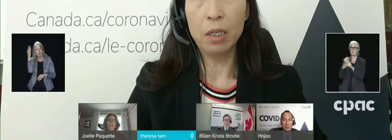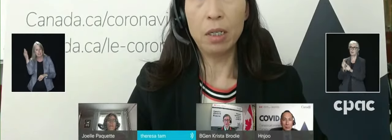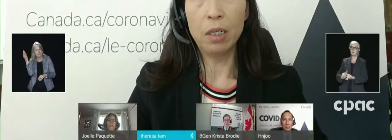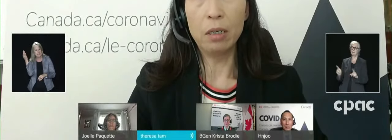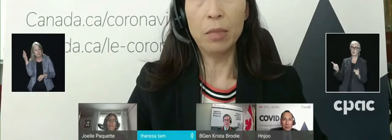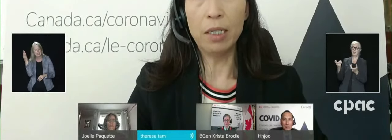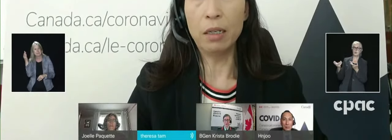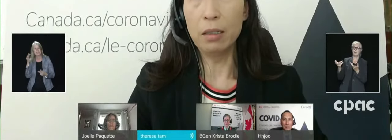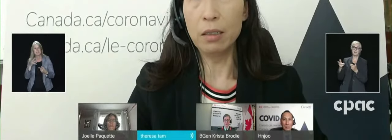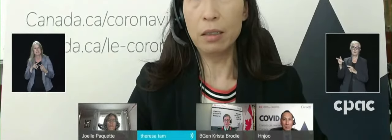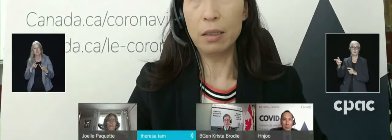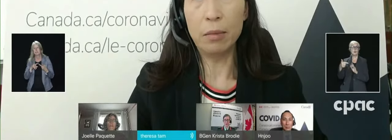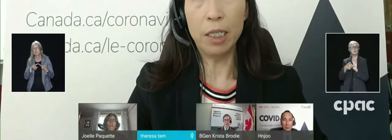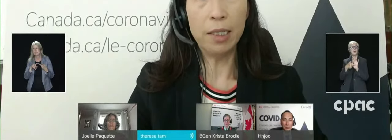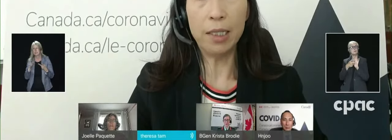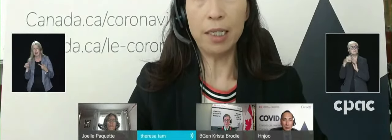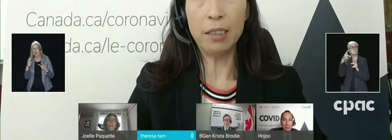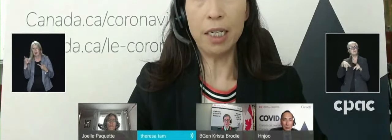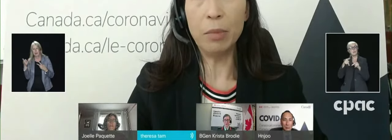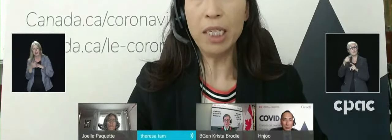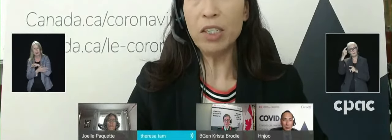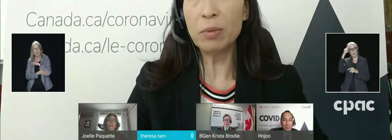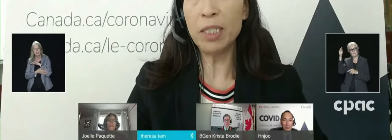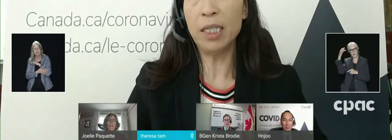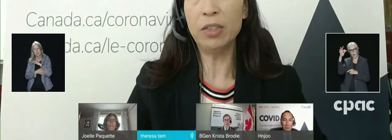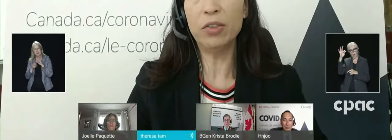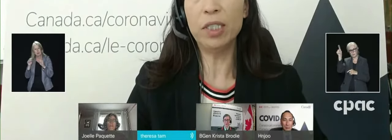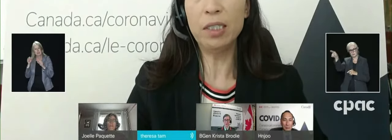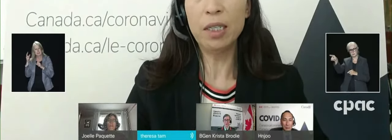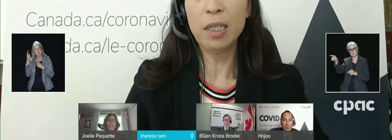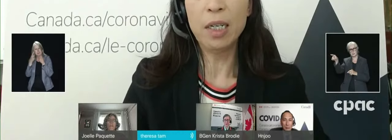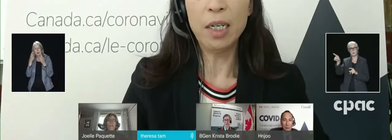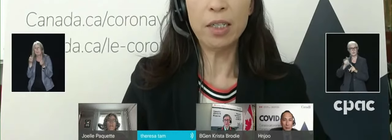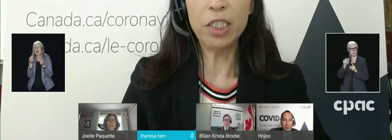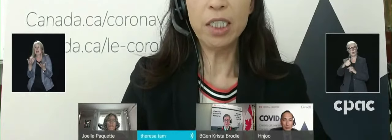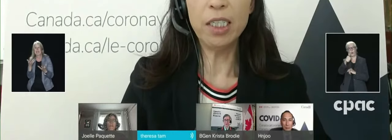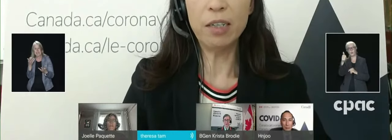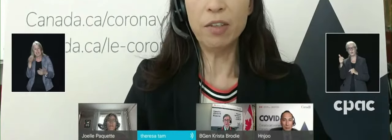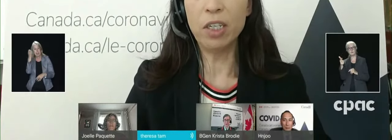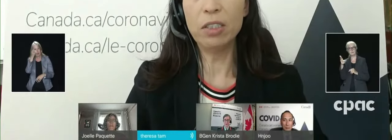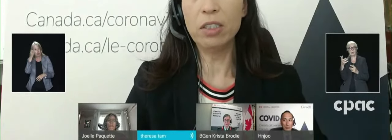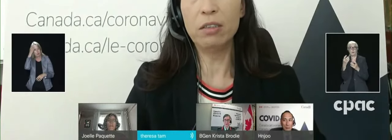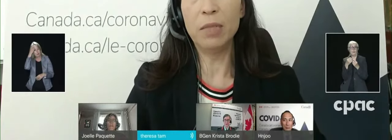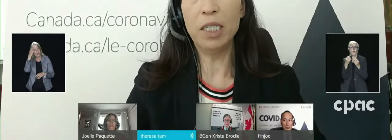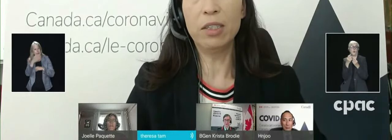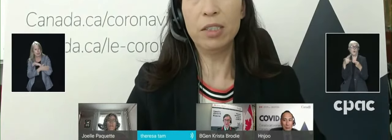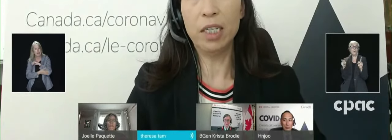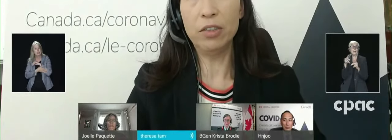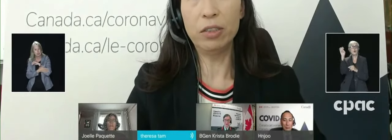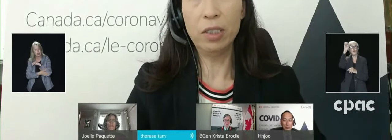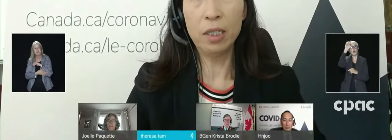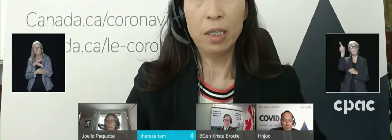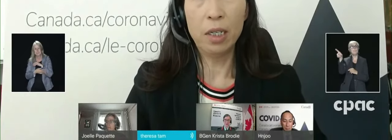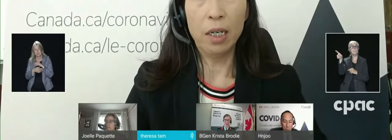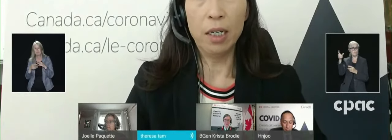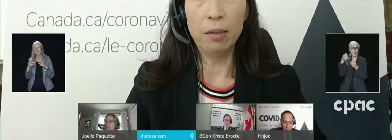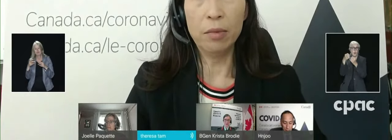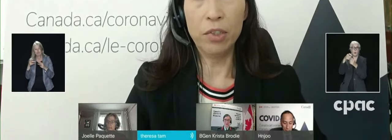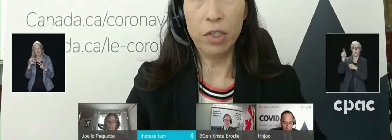example, and others might take that into account. Many European countries actually have gone to mix those